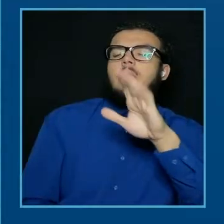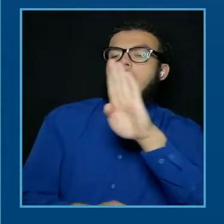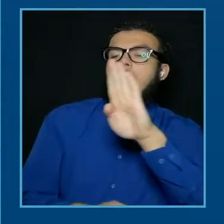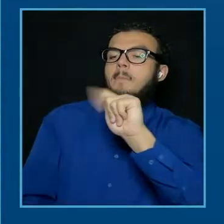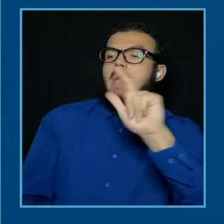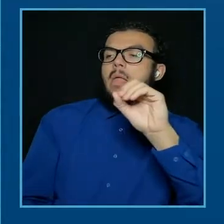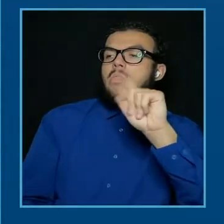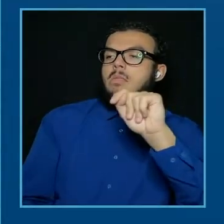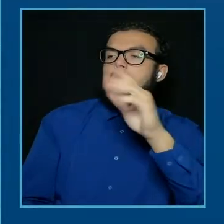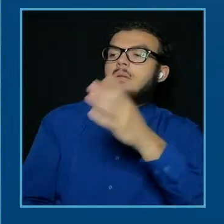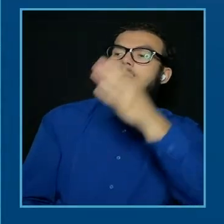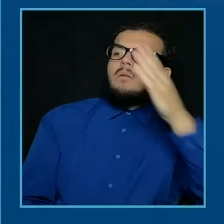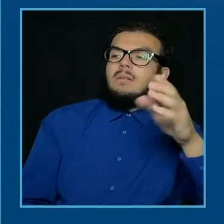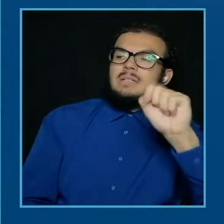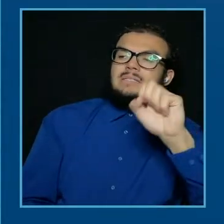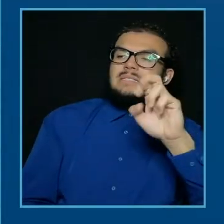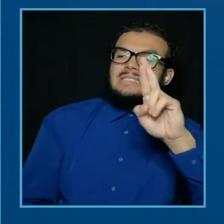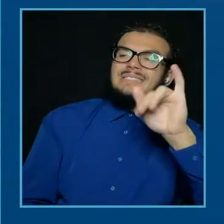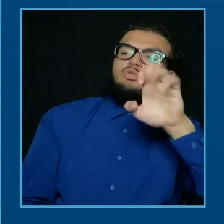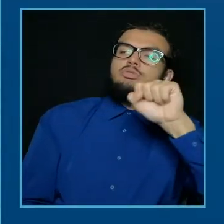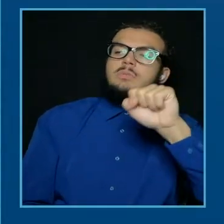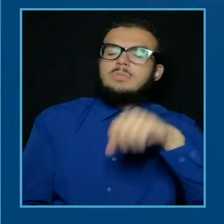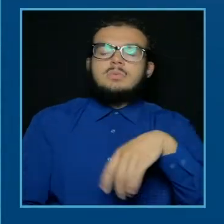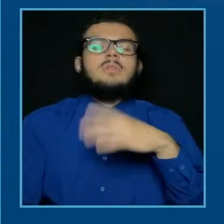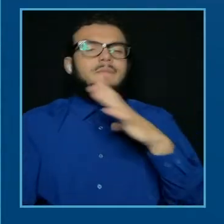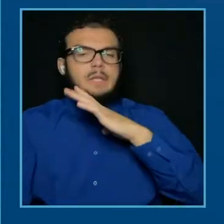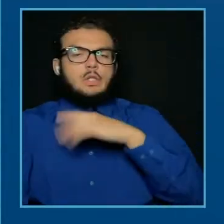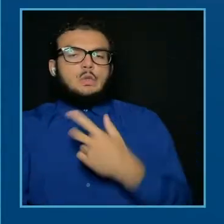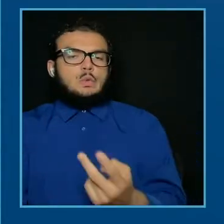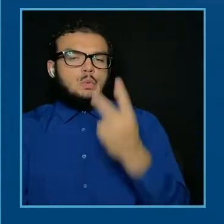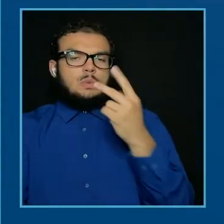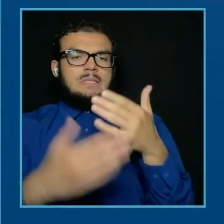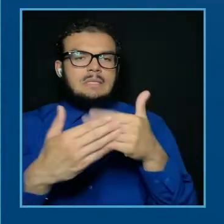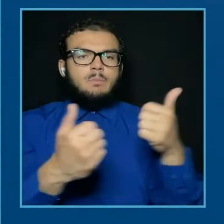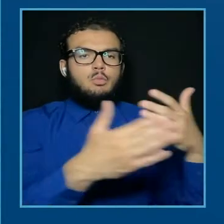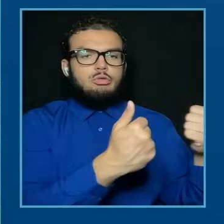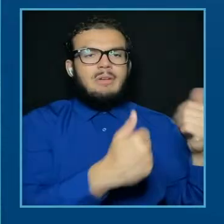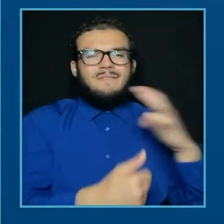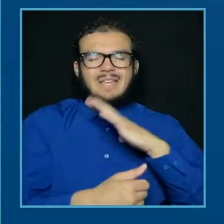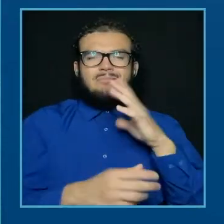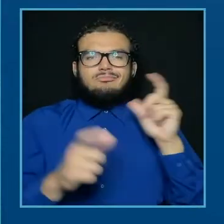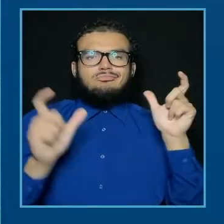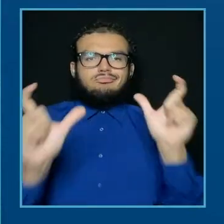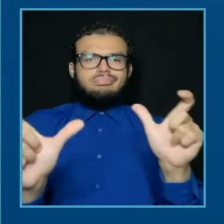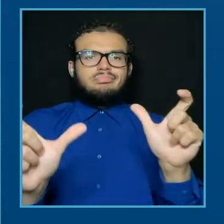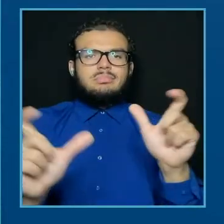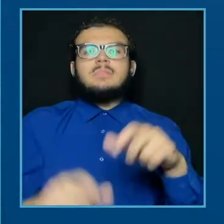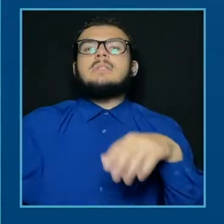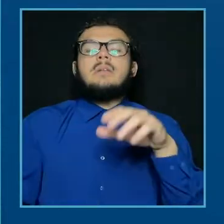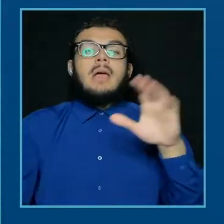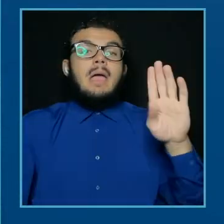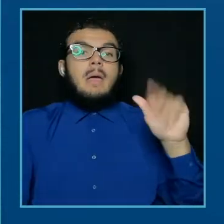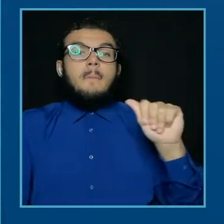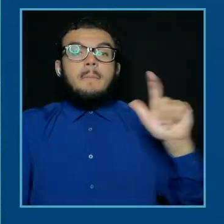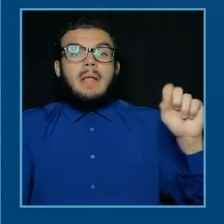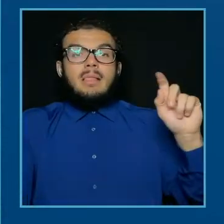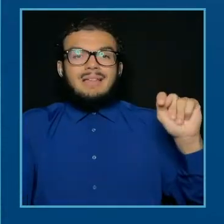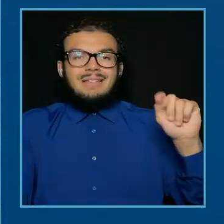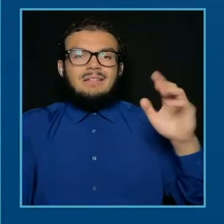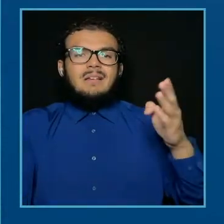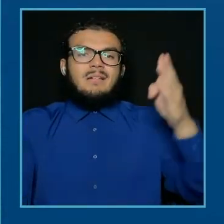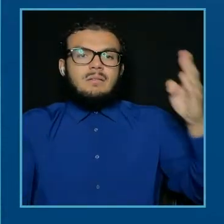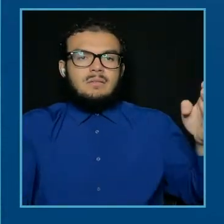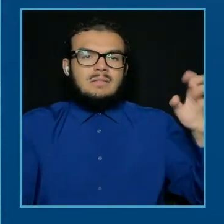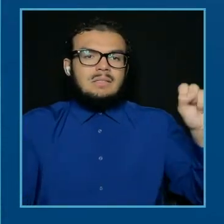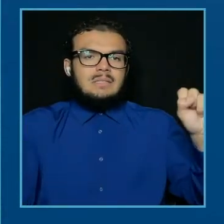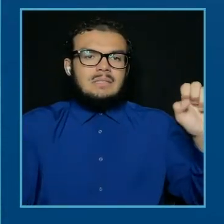2. Right. So on 2 separate ballots, we could insert that ballot series because it's a